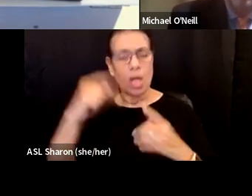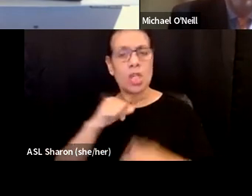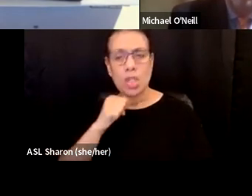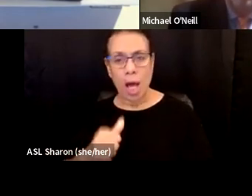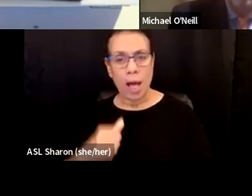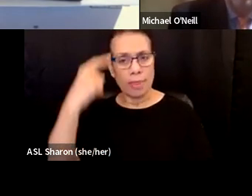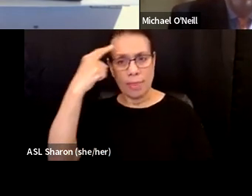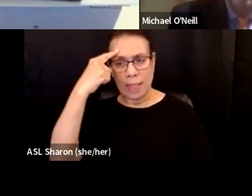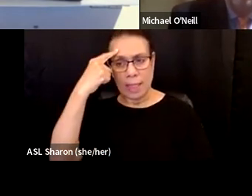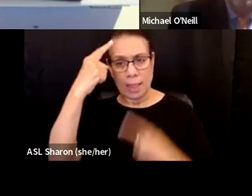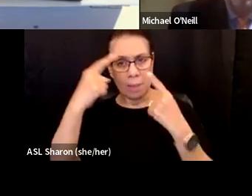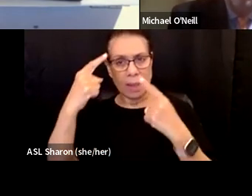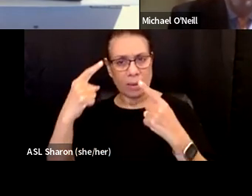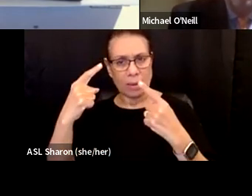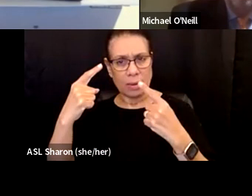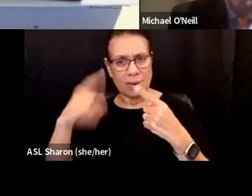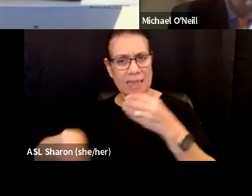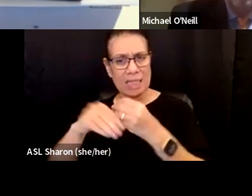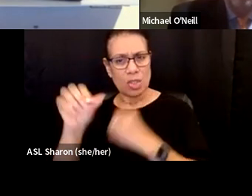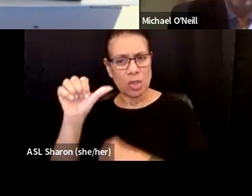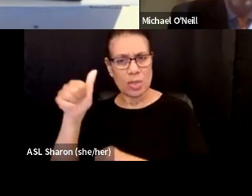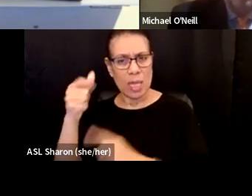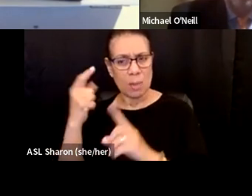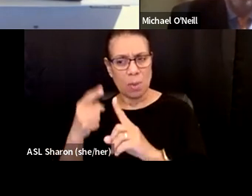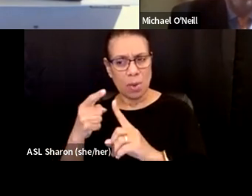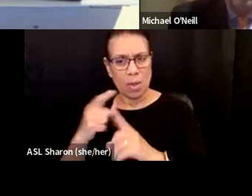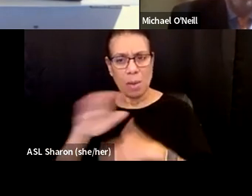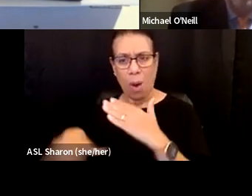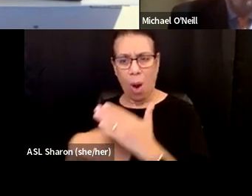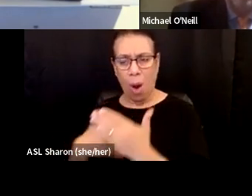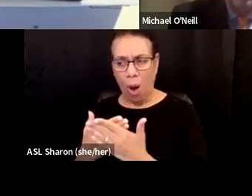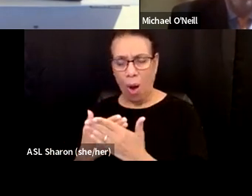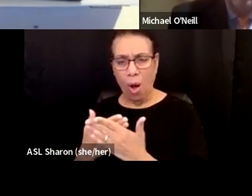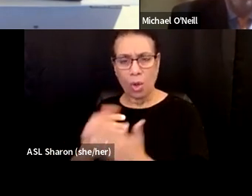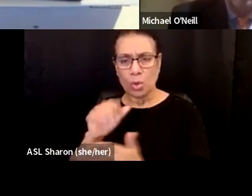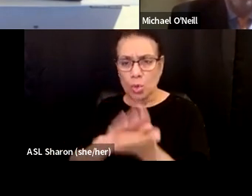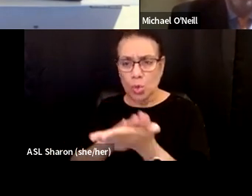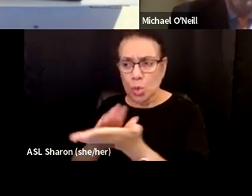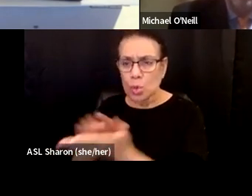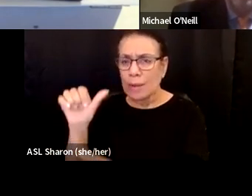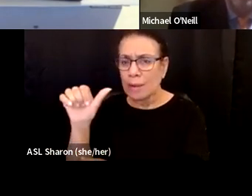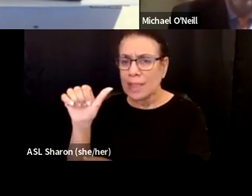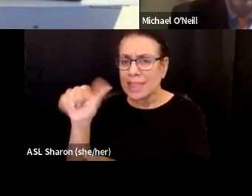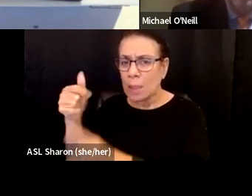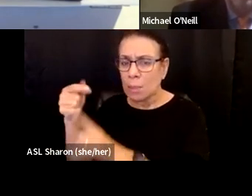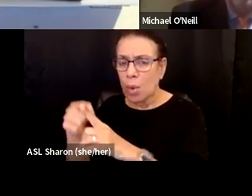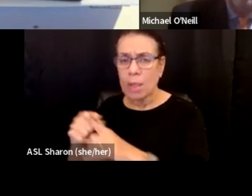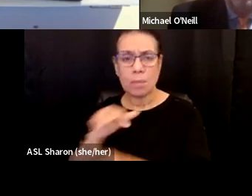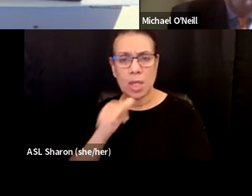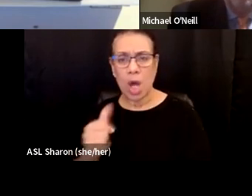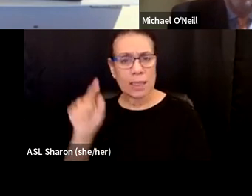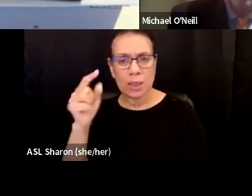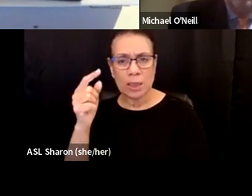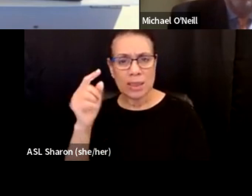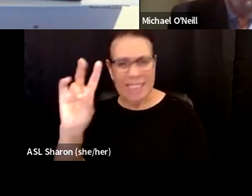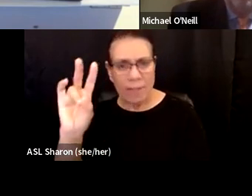additional 10 points to all but seven boston public school discrimination um discriminate against